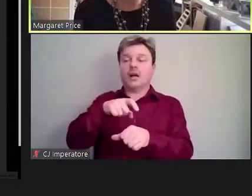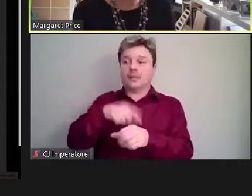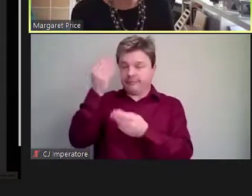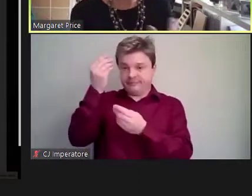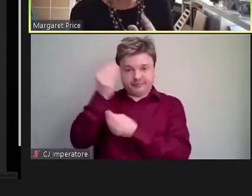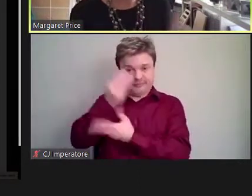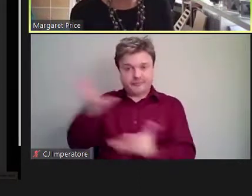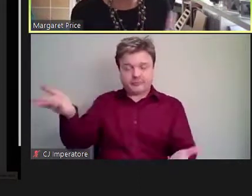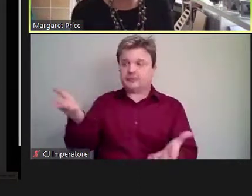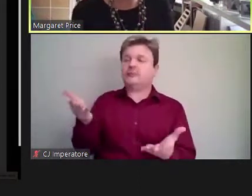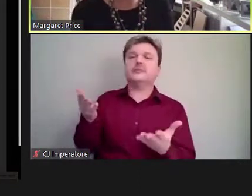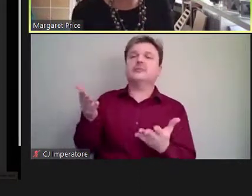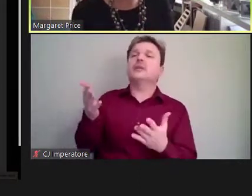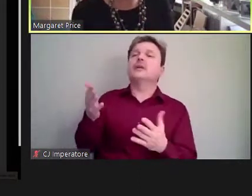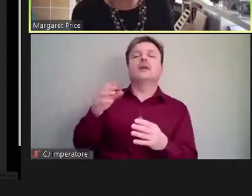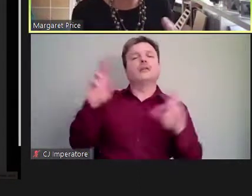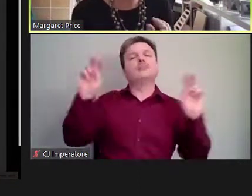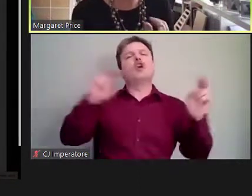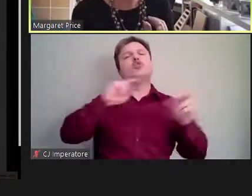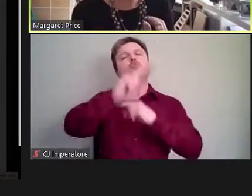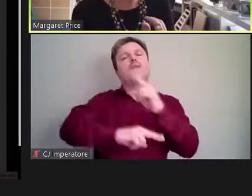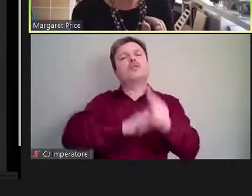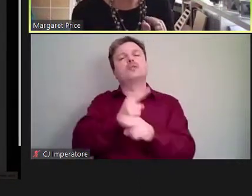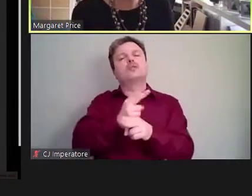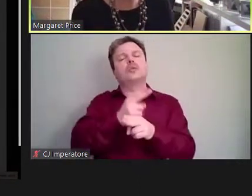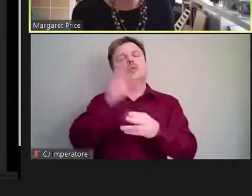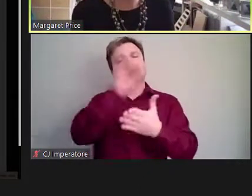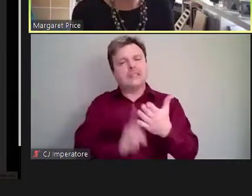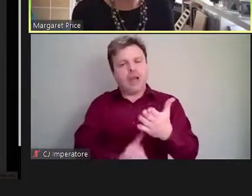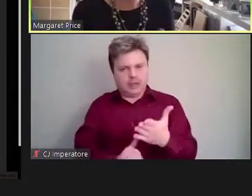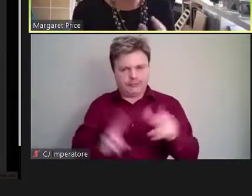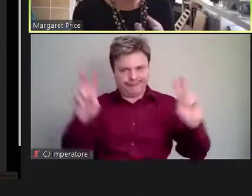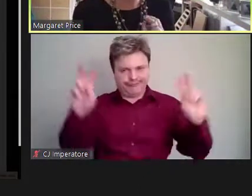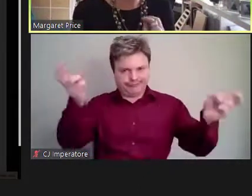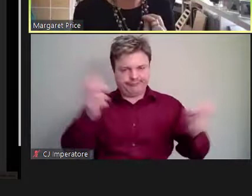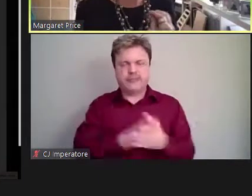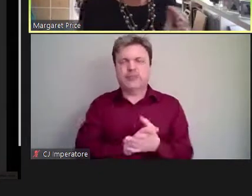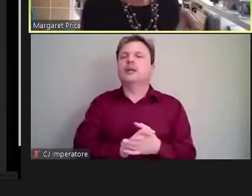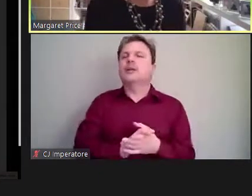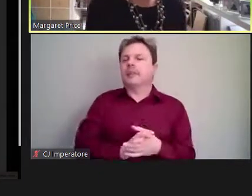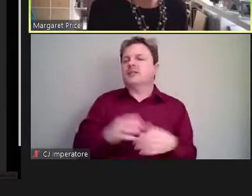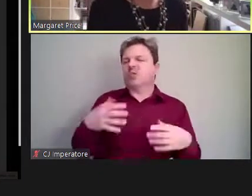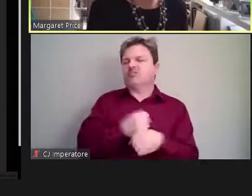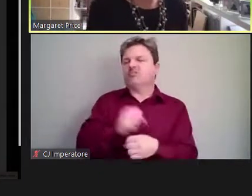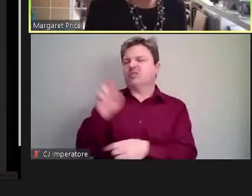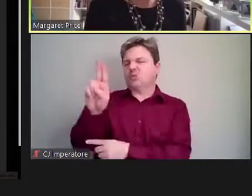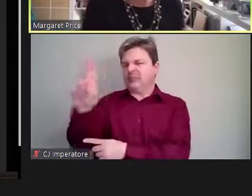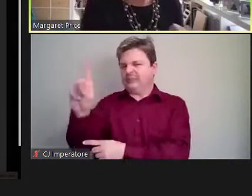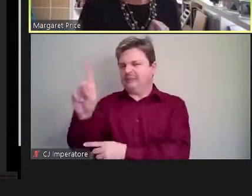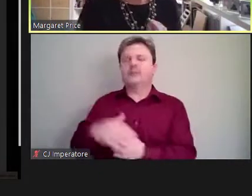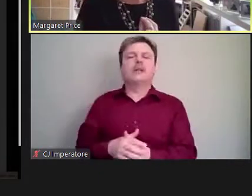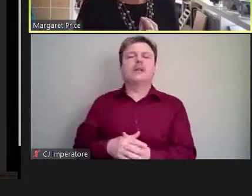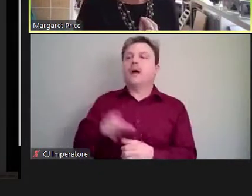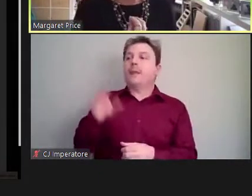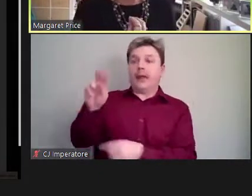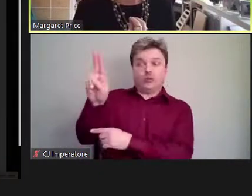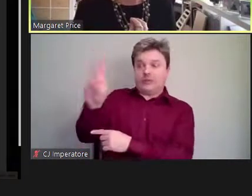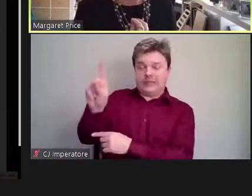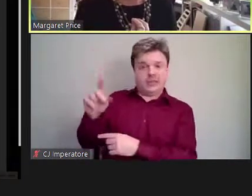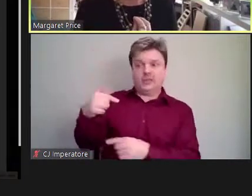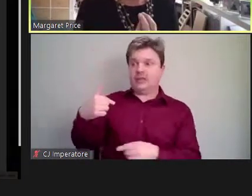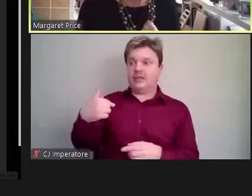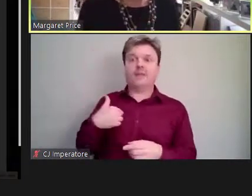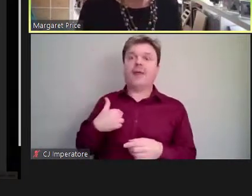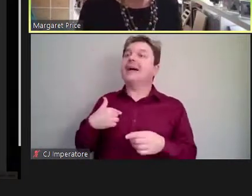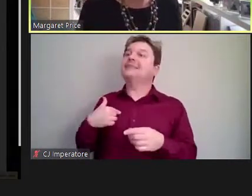universal design, that's what he was writing about at the time, universal design is not a place we arrive, and it's not